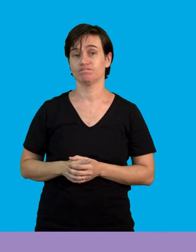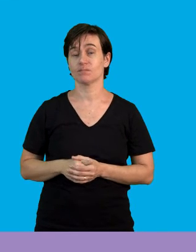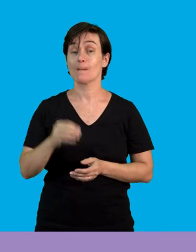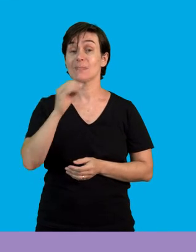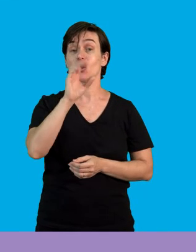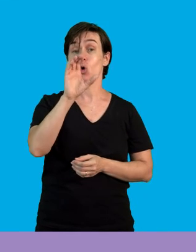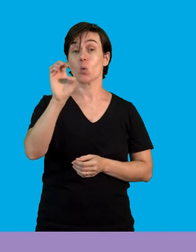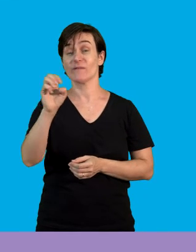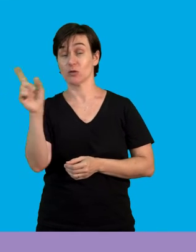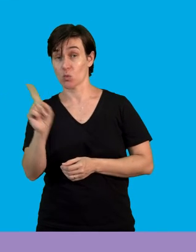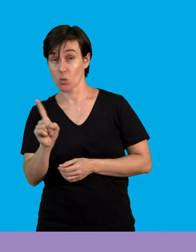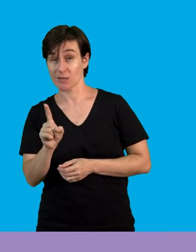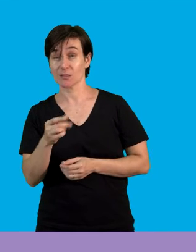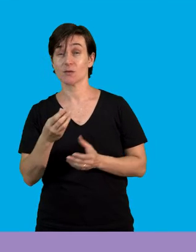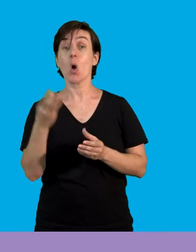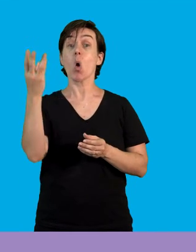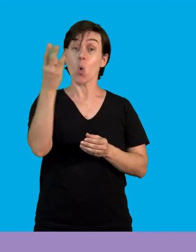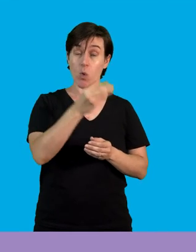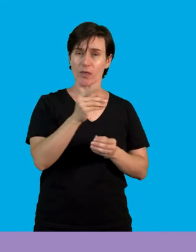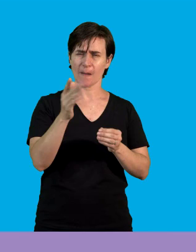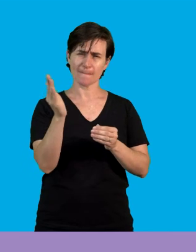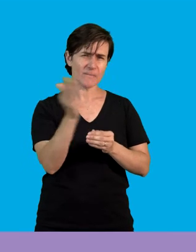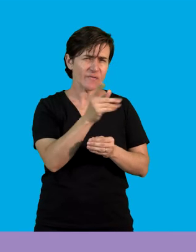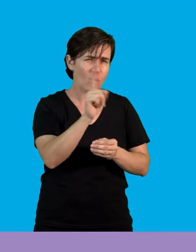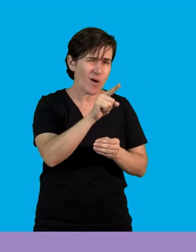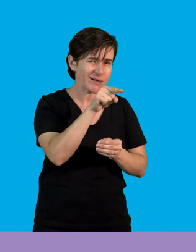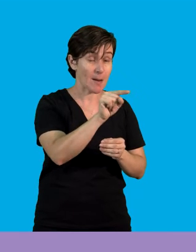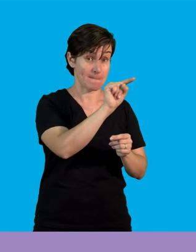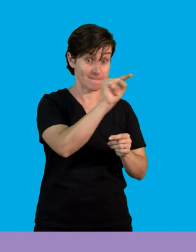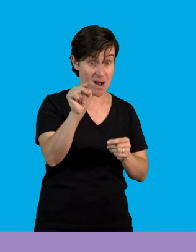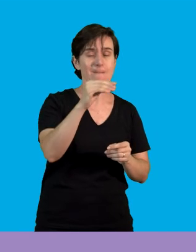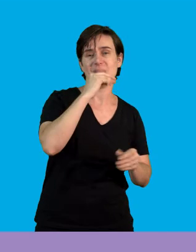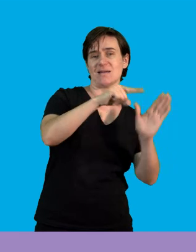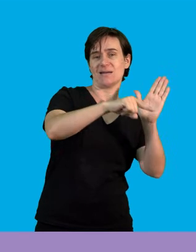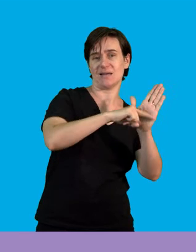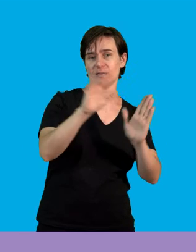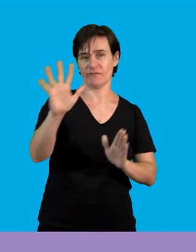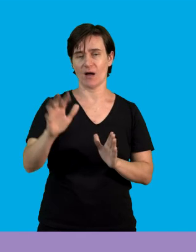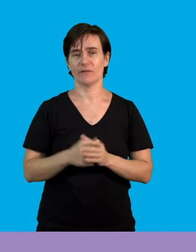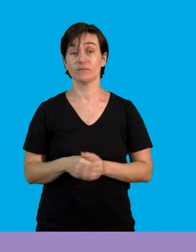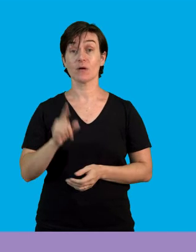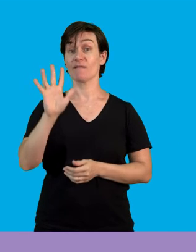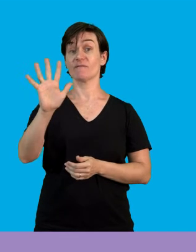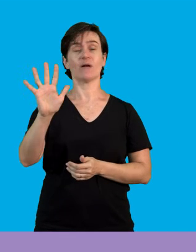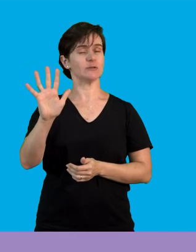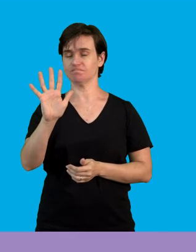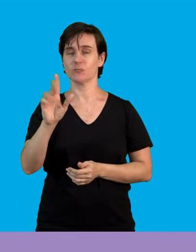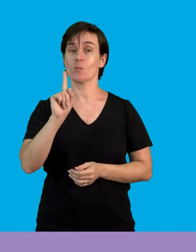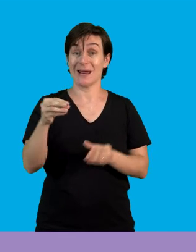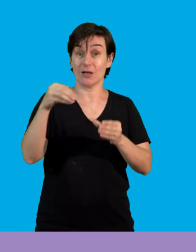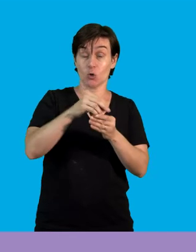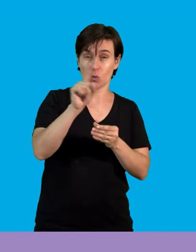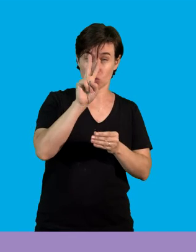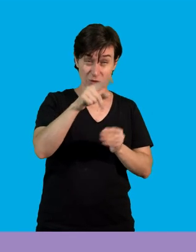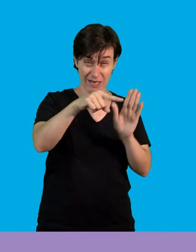the coefficient with its sign. So it will be negative 5. We do not just write 5, we